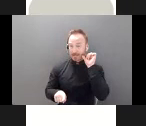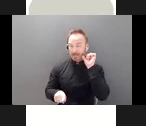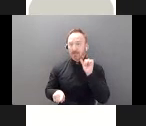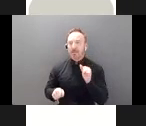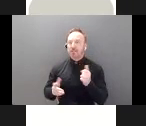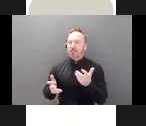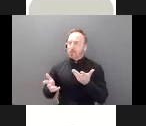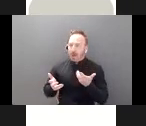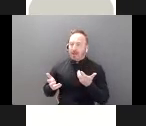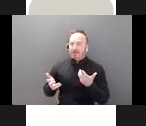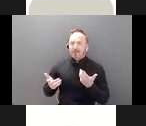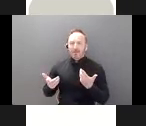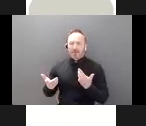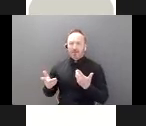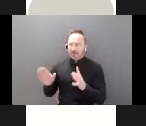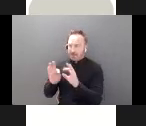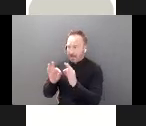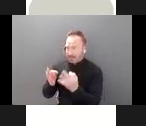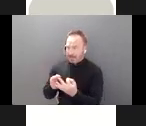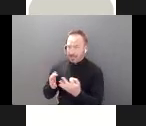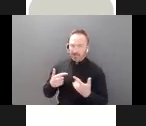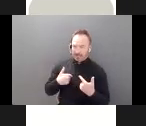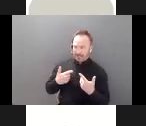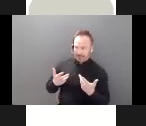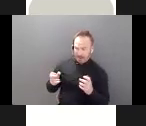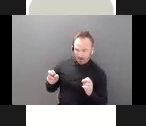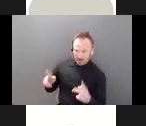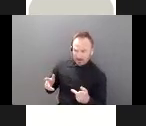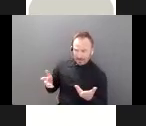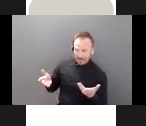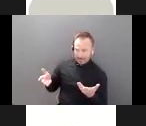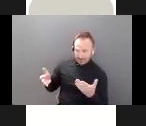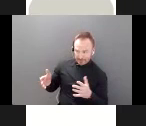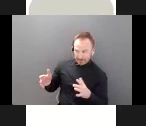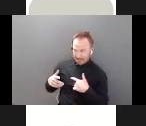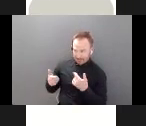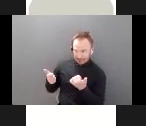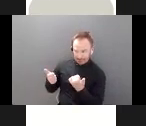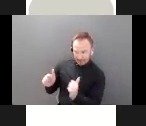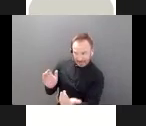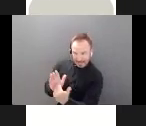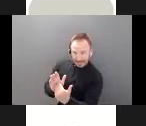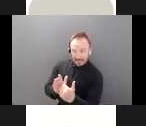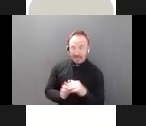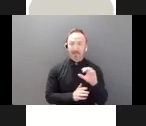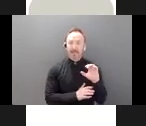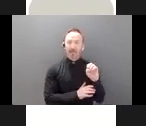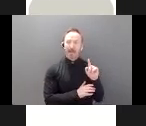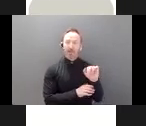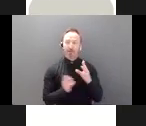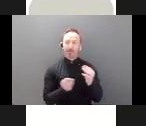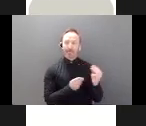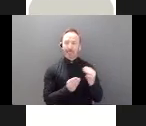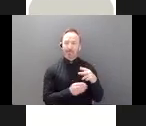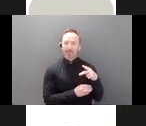to say, like, hey, I want to try again. And I'll tell you more about the Elder Mediation Pilot Project in a minute.